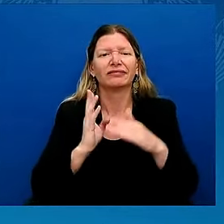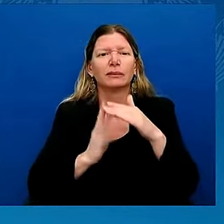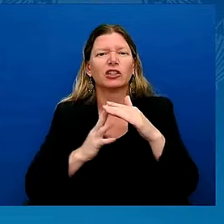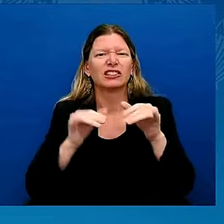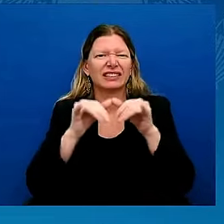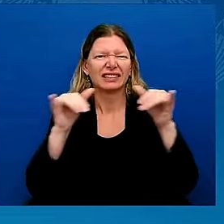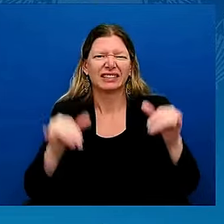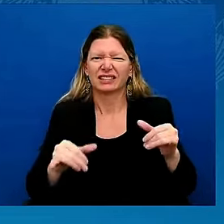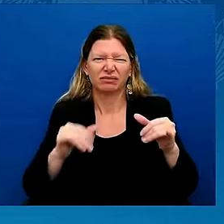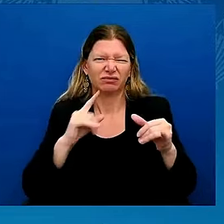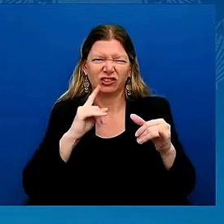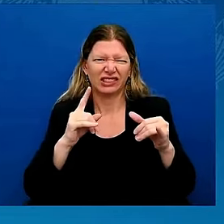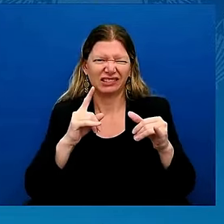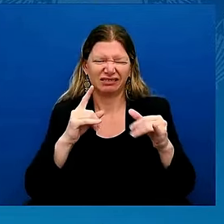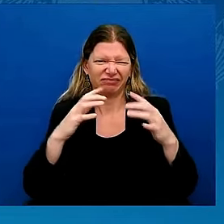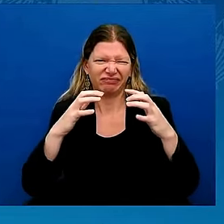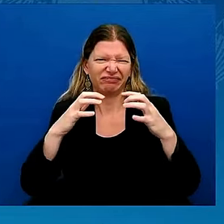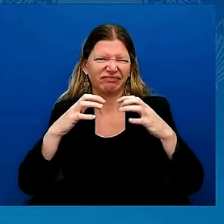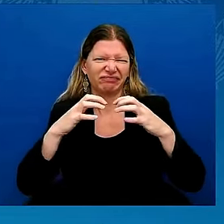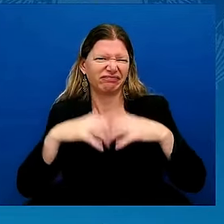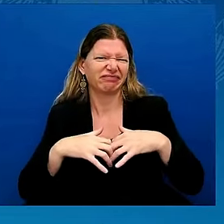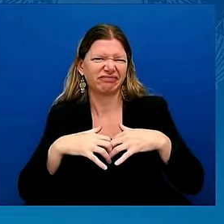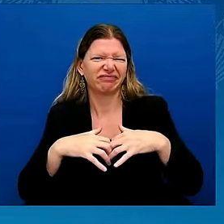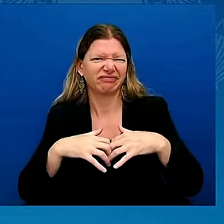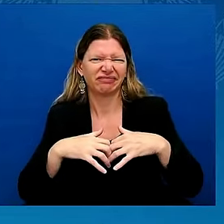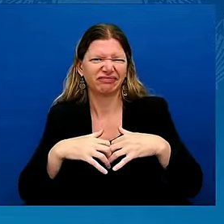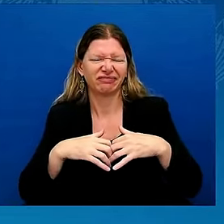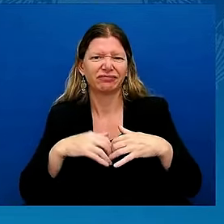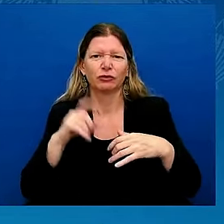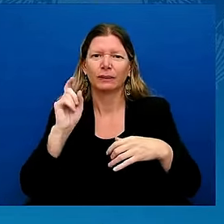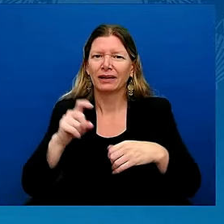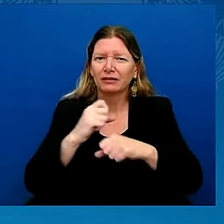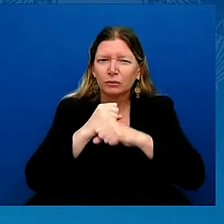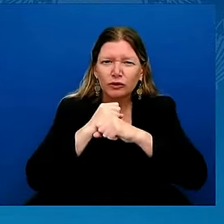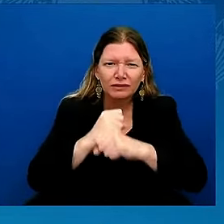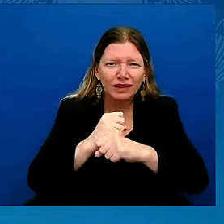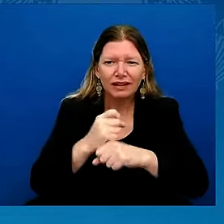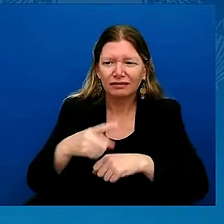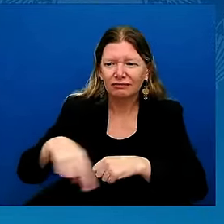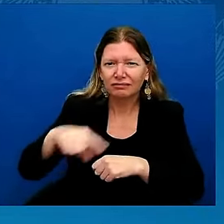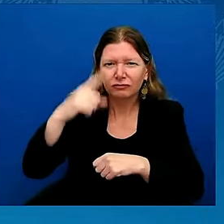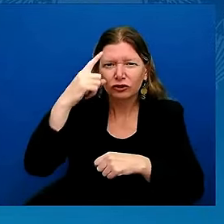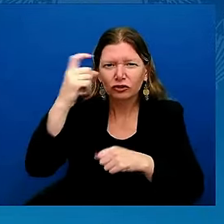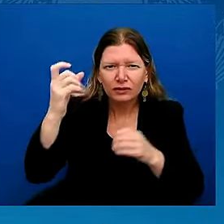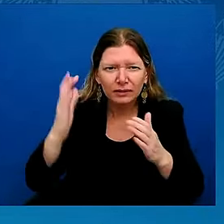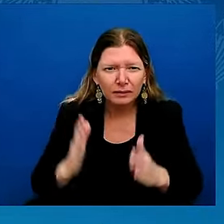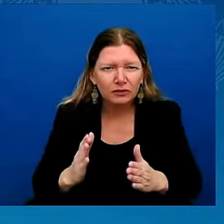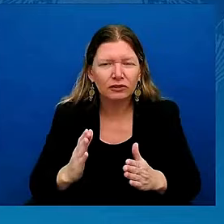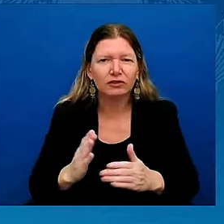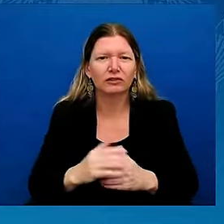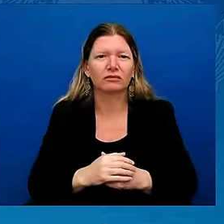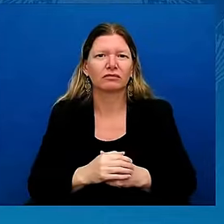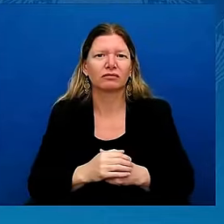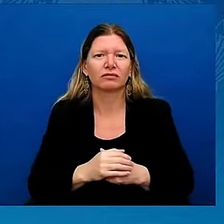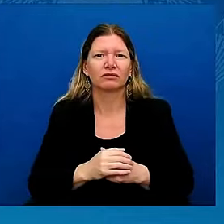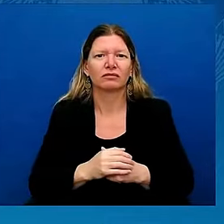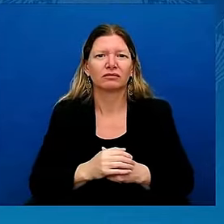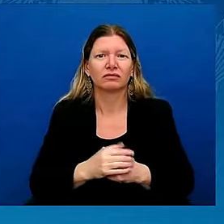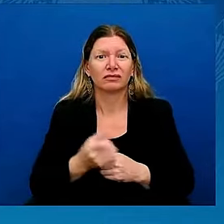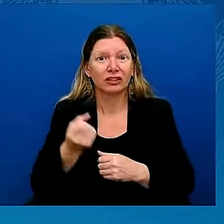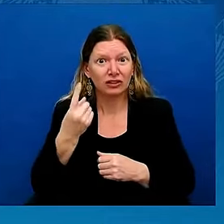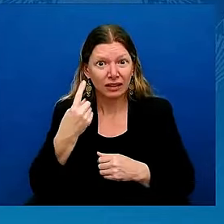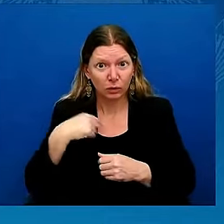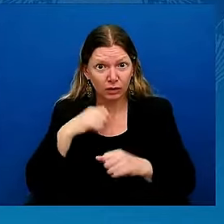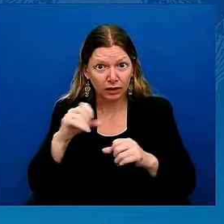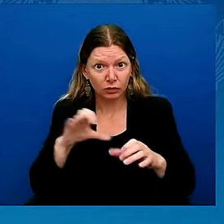And protect our dreamers and understand we can do both, create an earned pathway